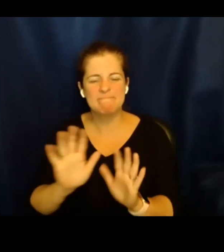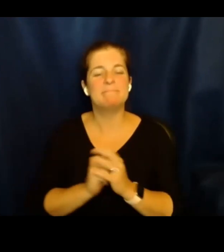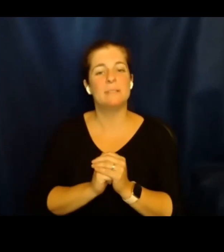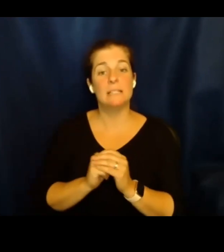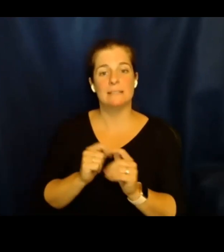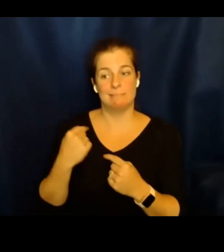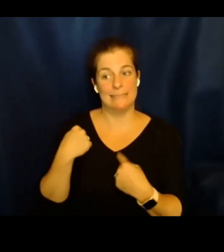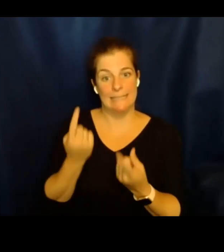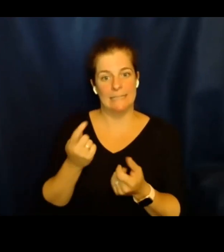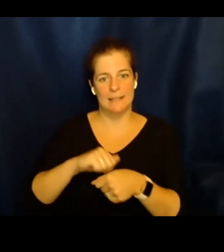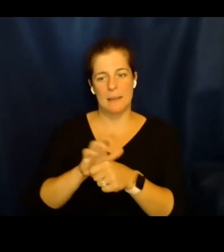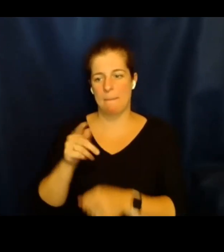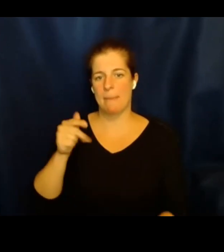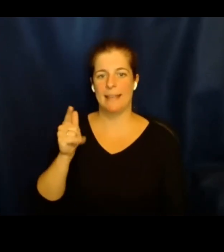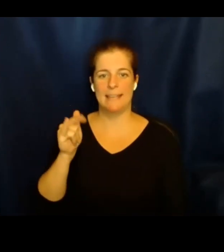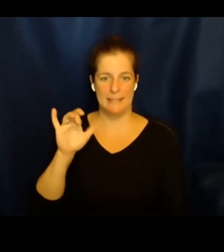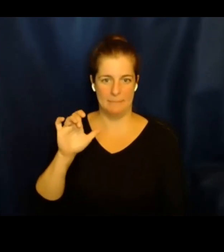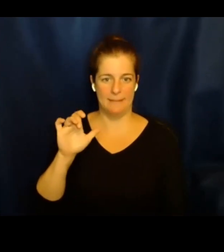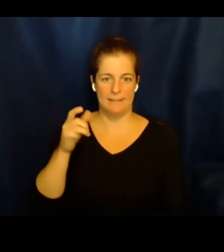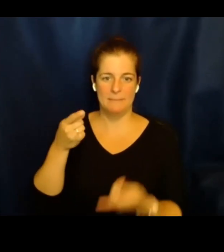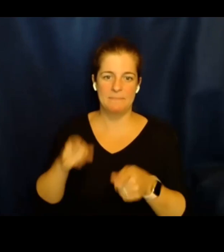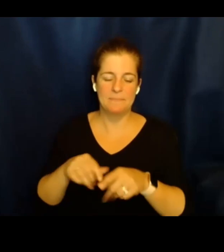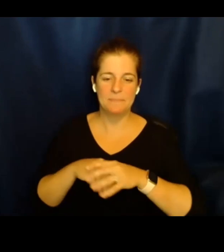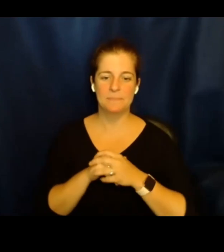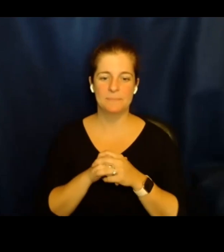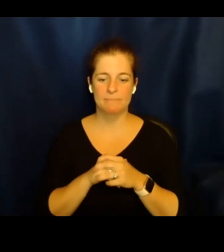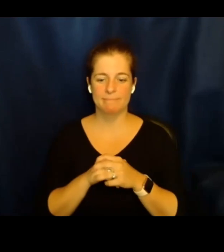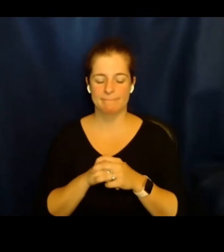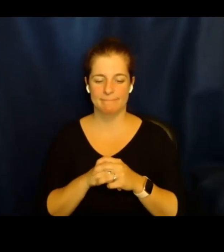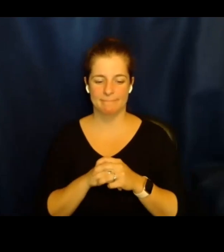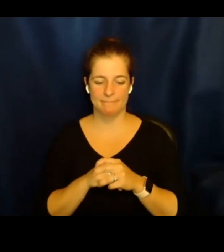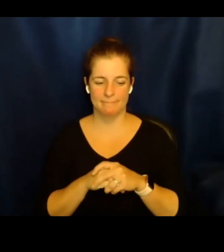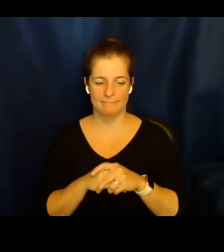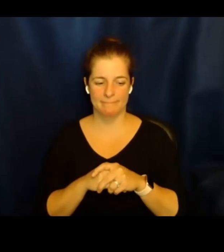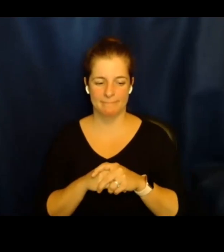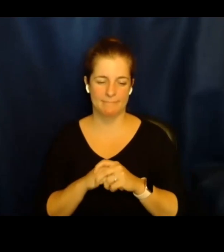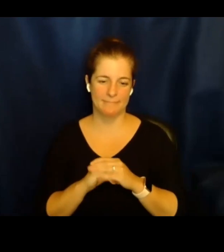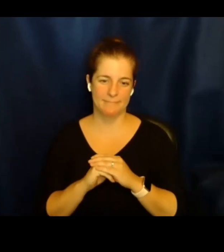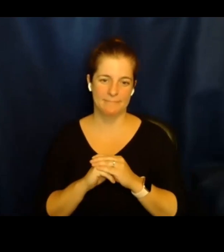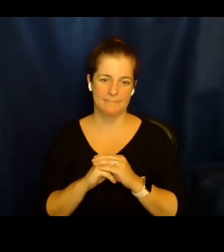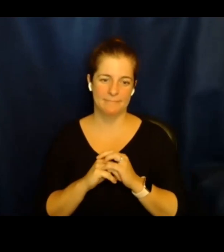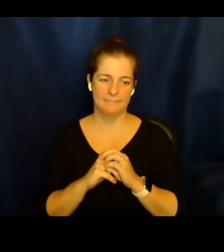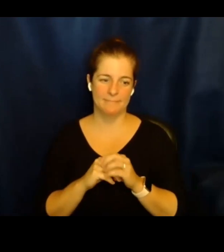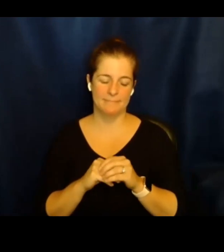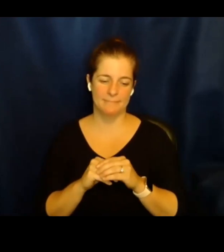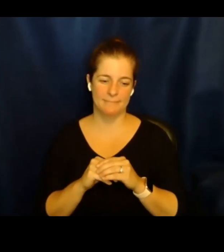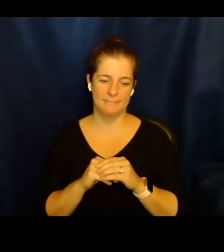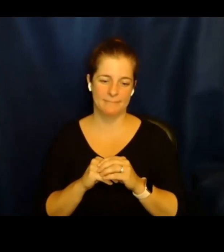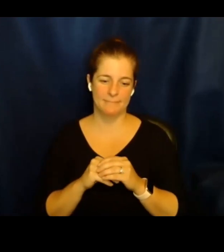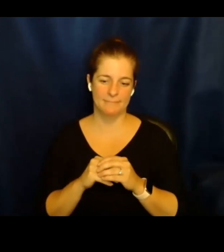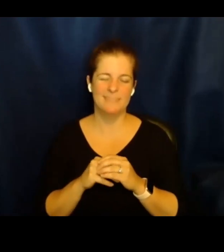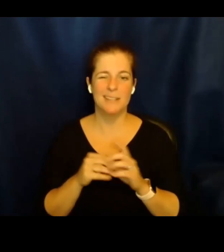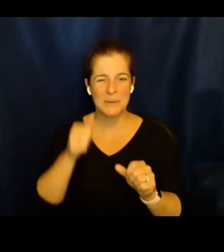that came or brought about the stay-at-home